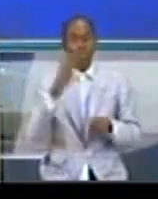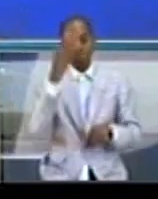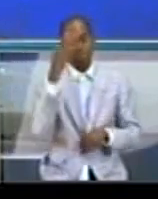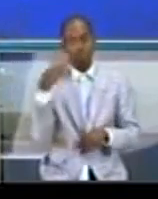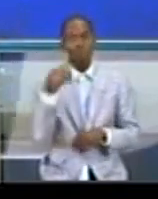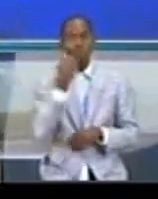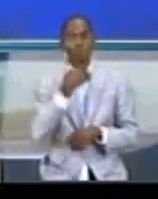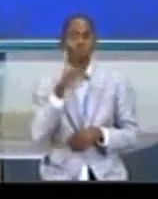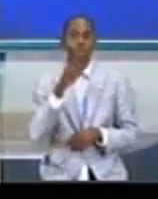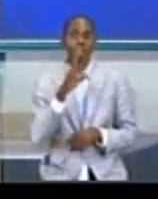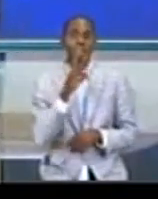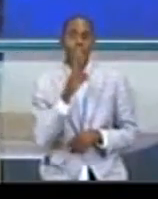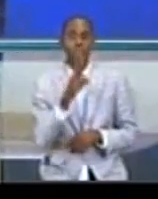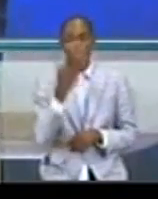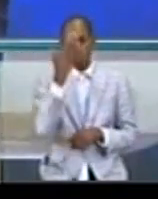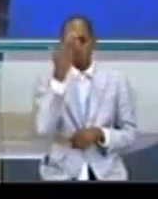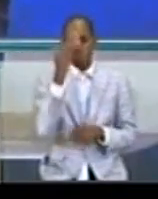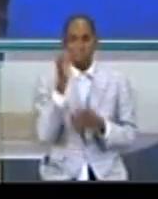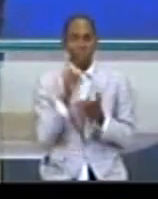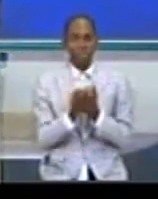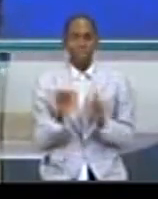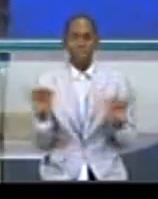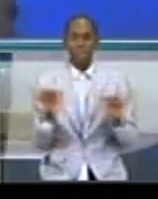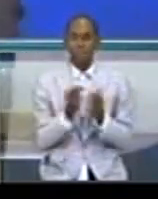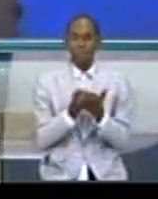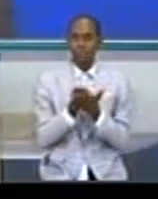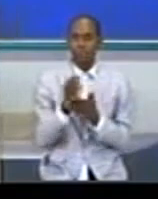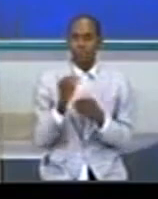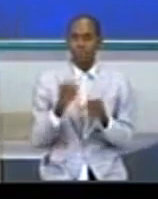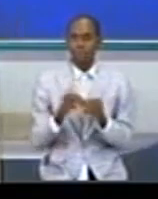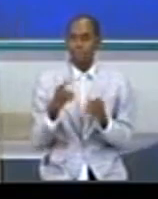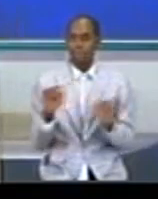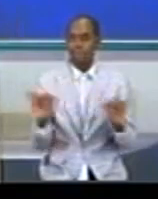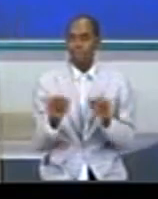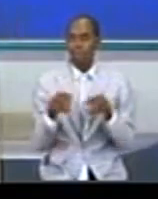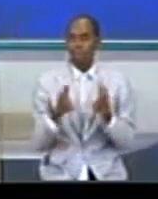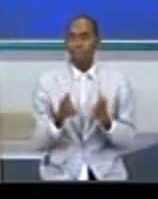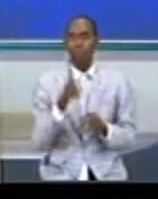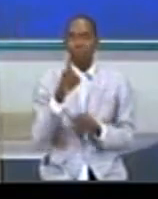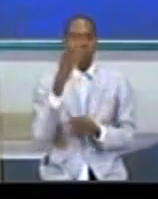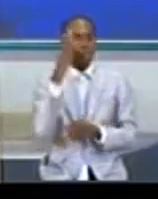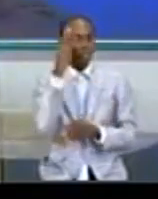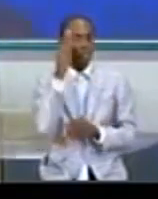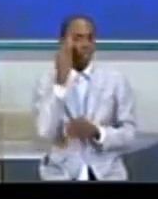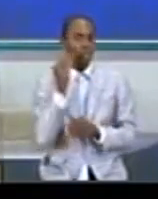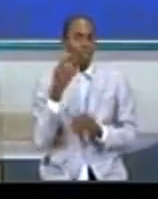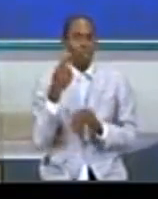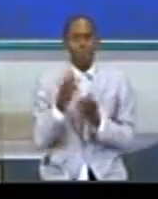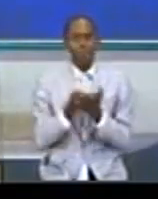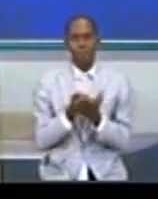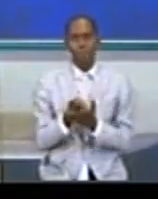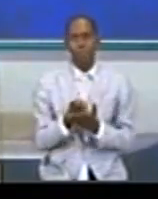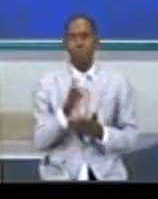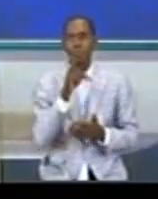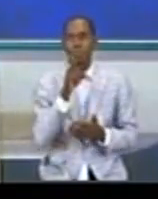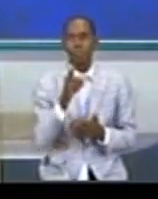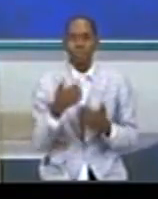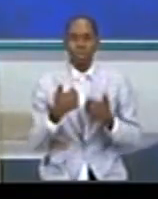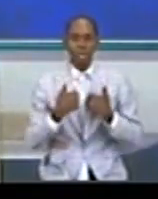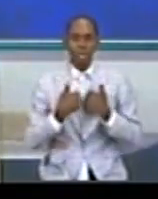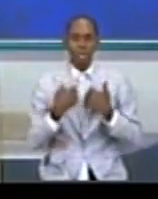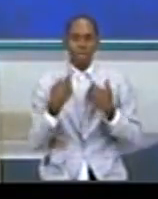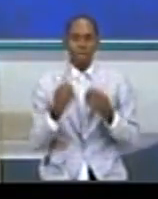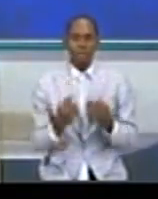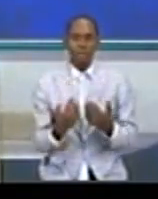you know that truth in the same way, you experience the truth. You have the